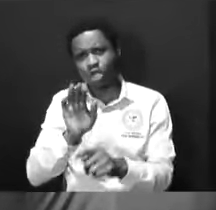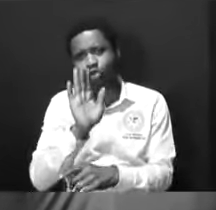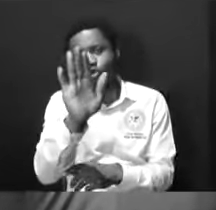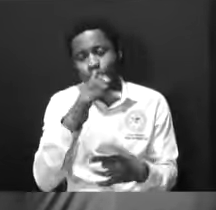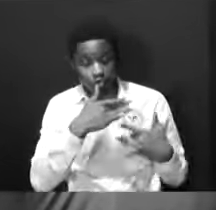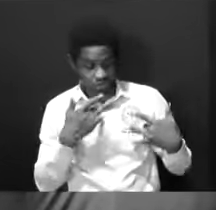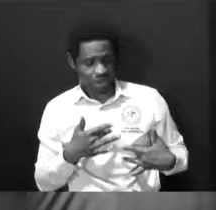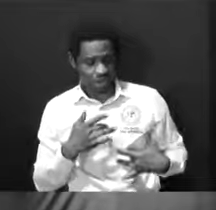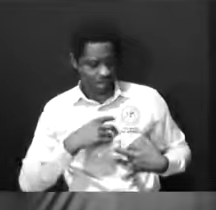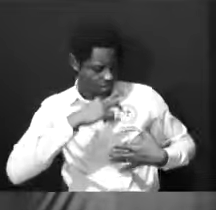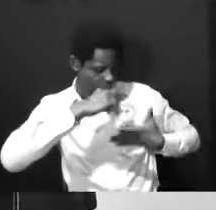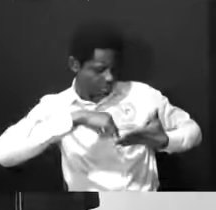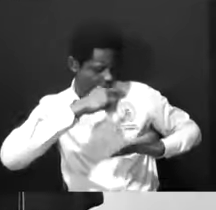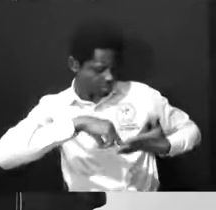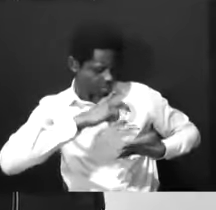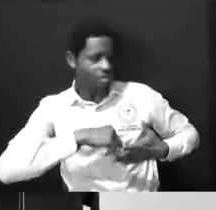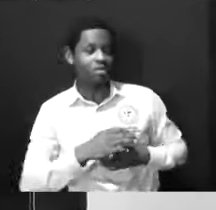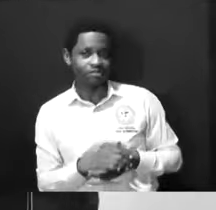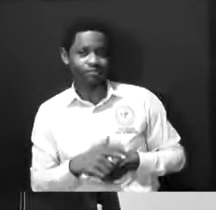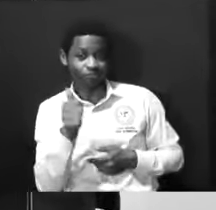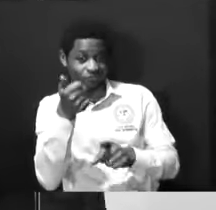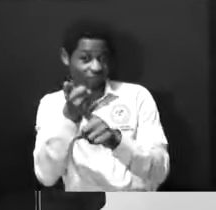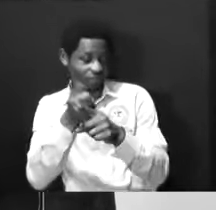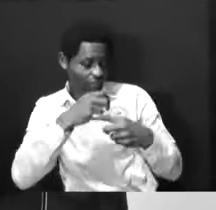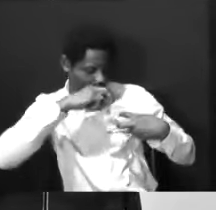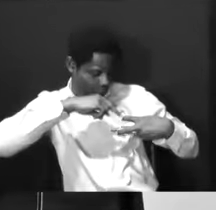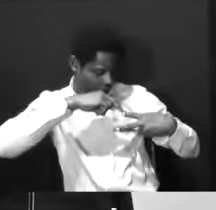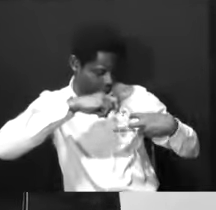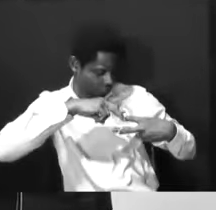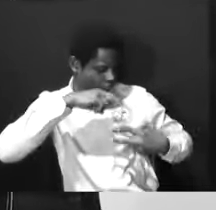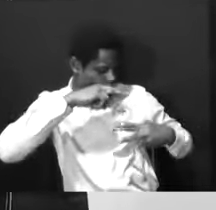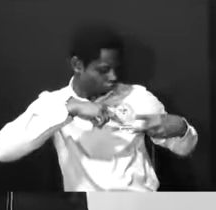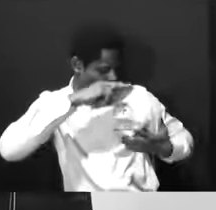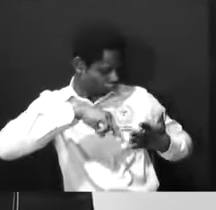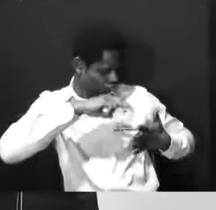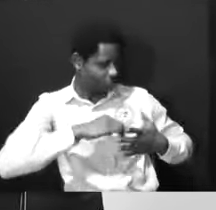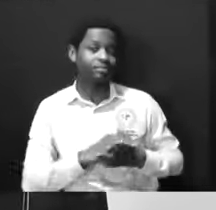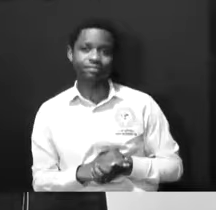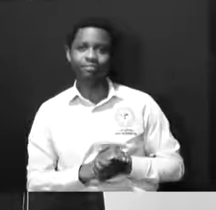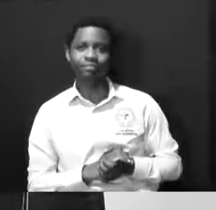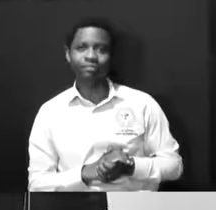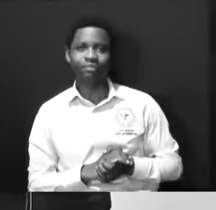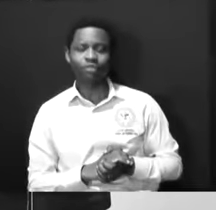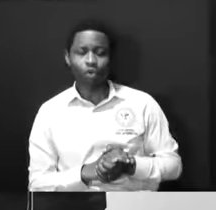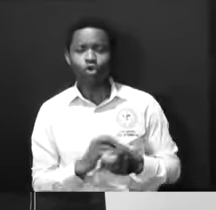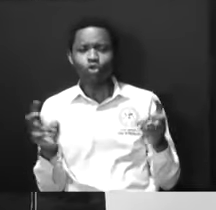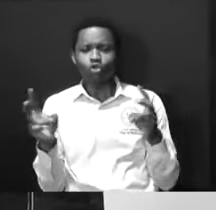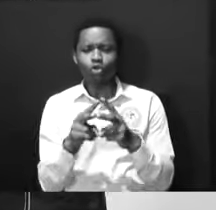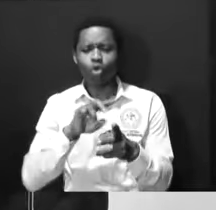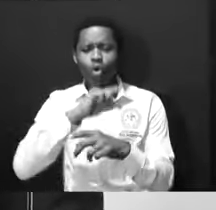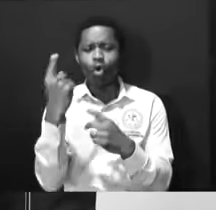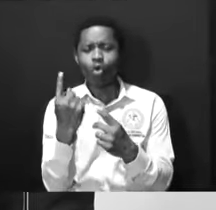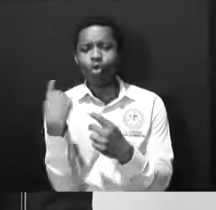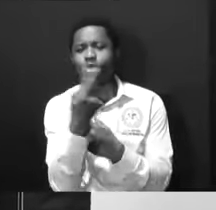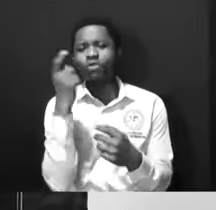Now read it as well. So there should always be two books open.